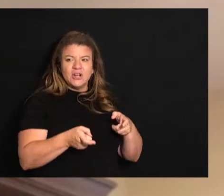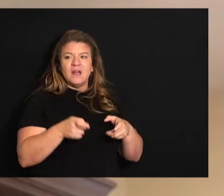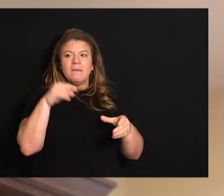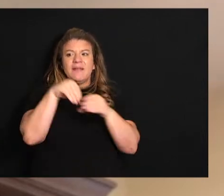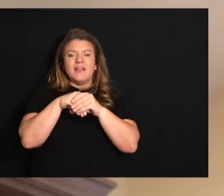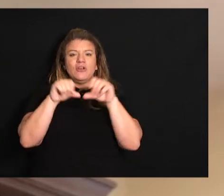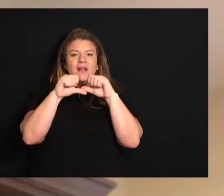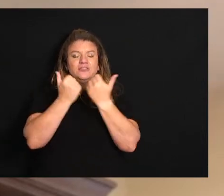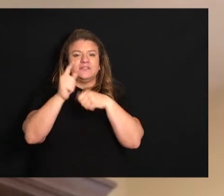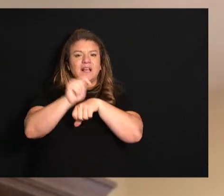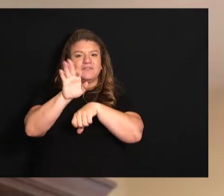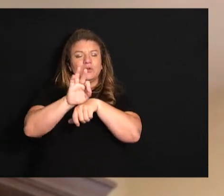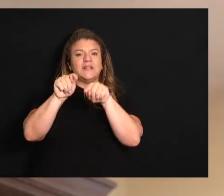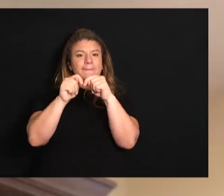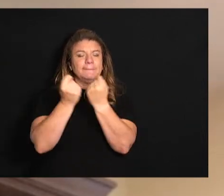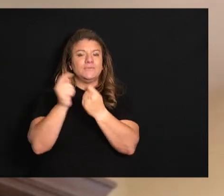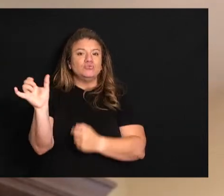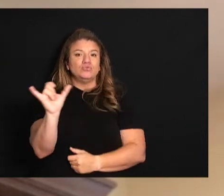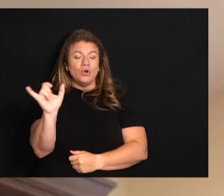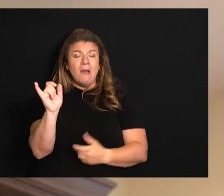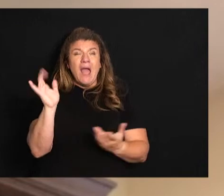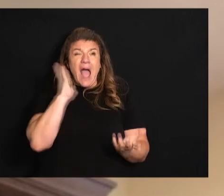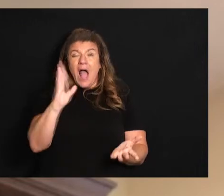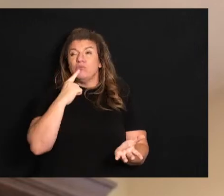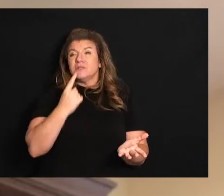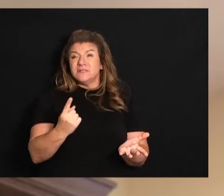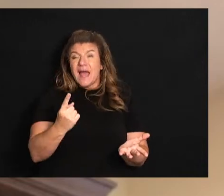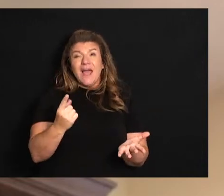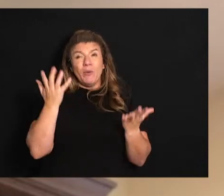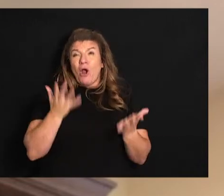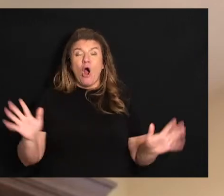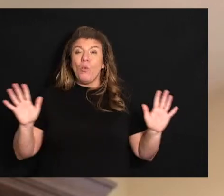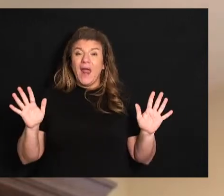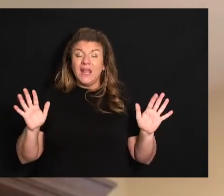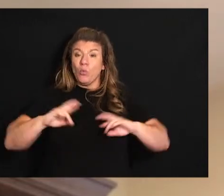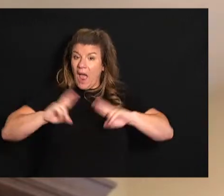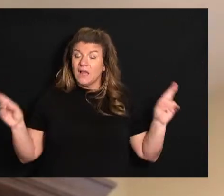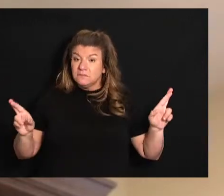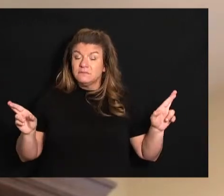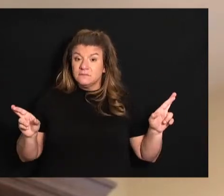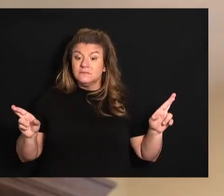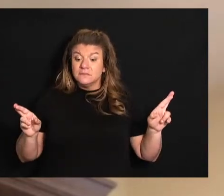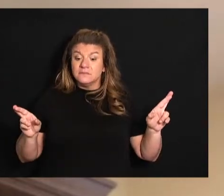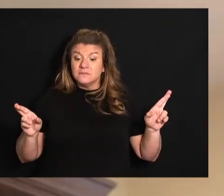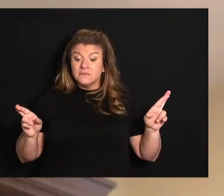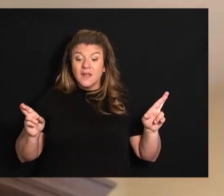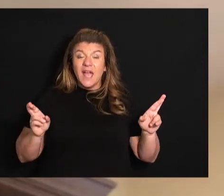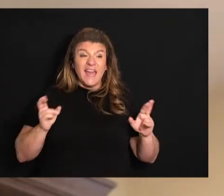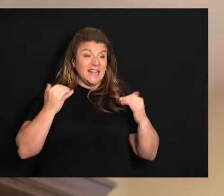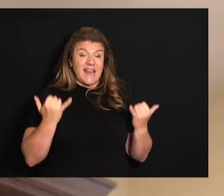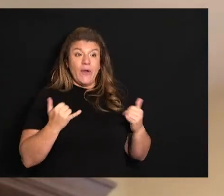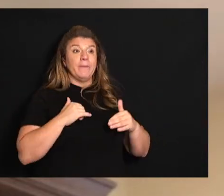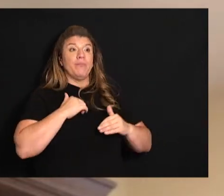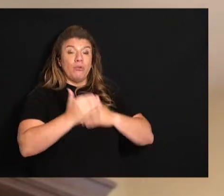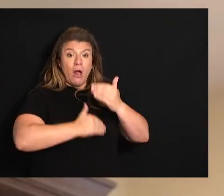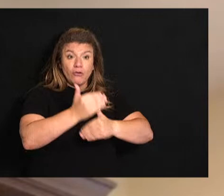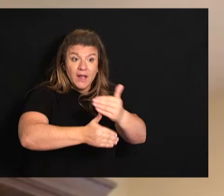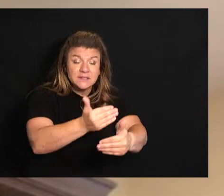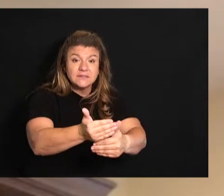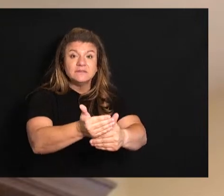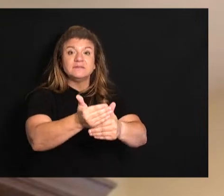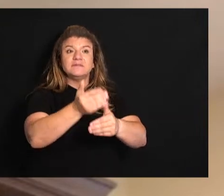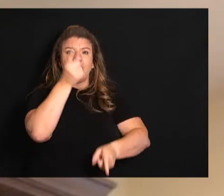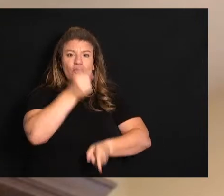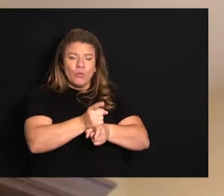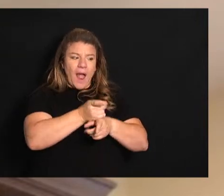interagency task force team. So I would say that we are already ready, and it is in progress of moving